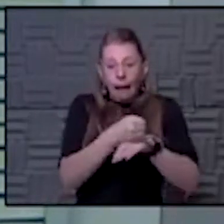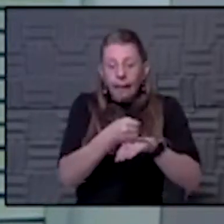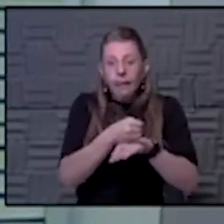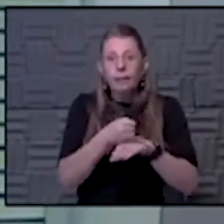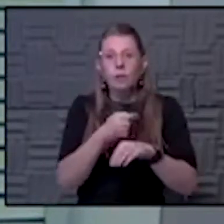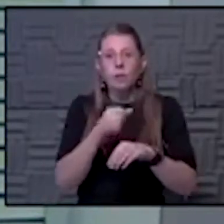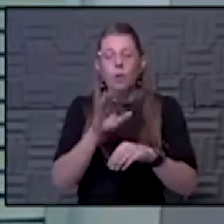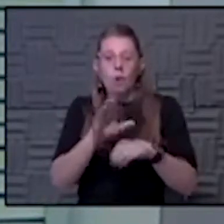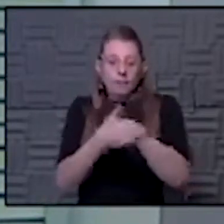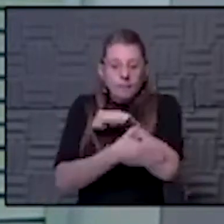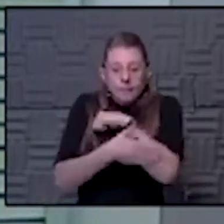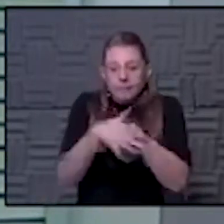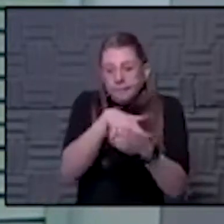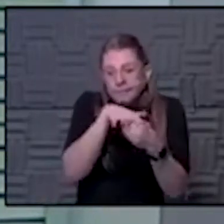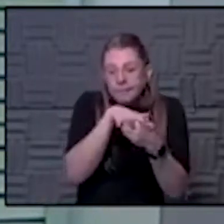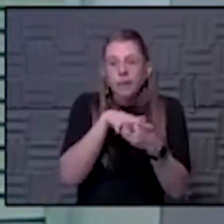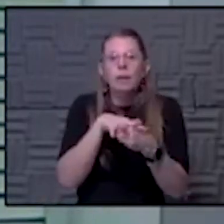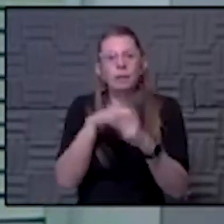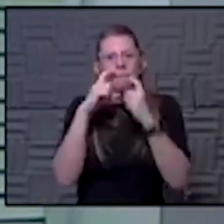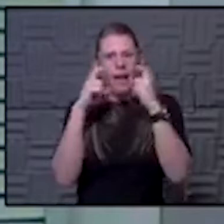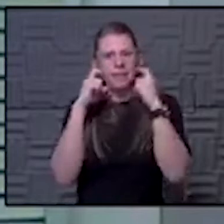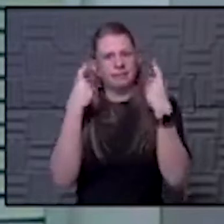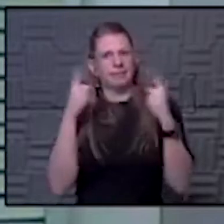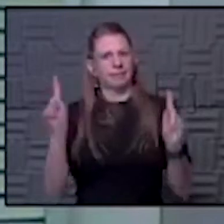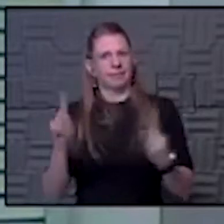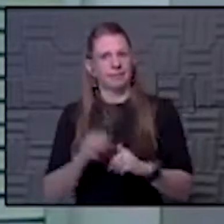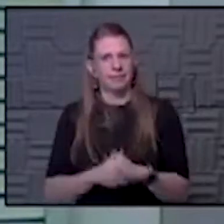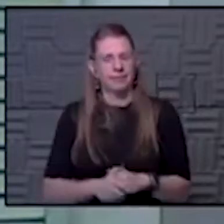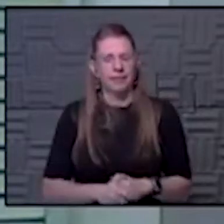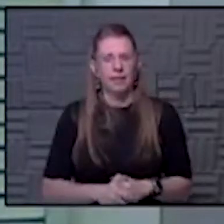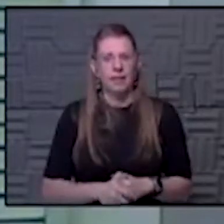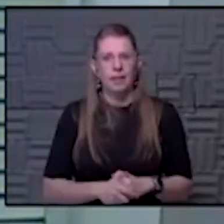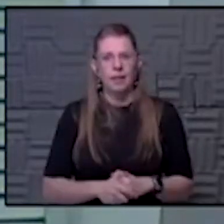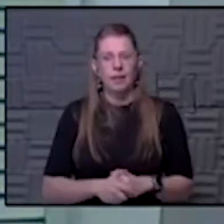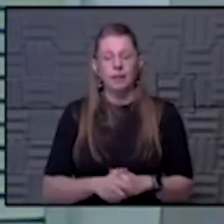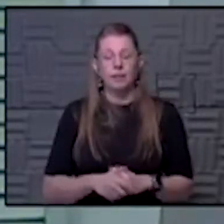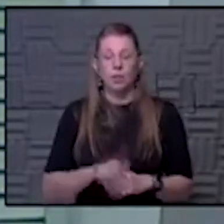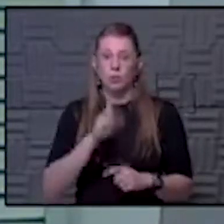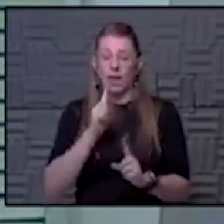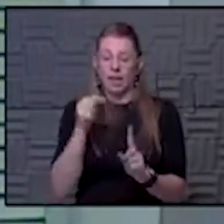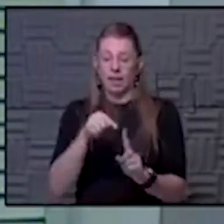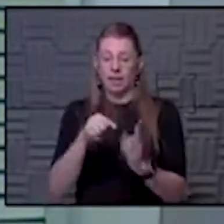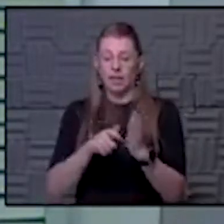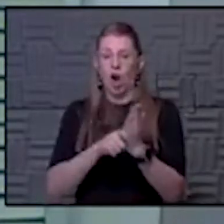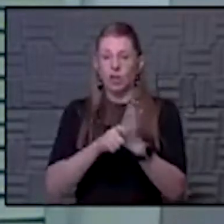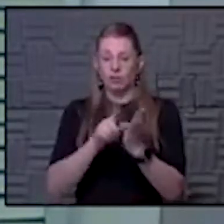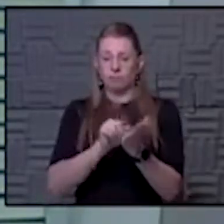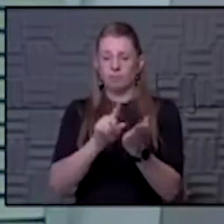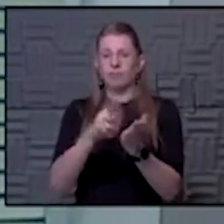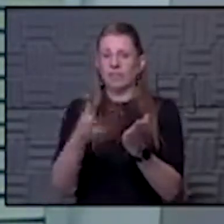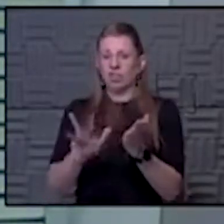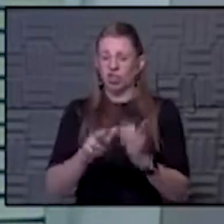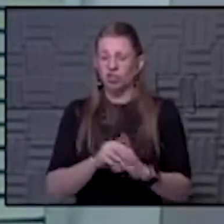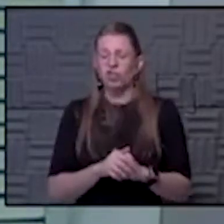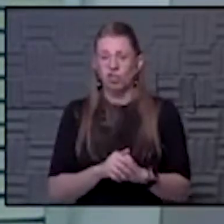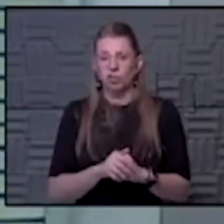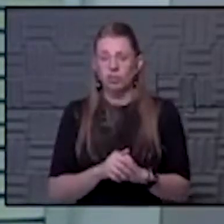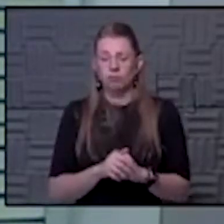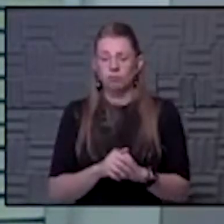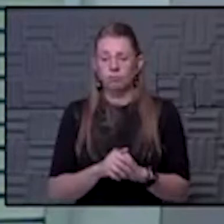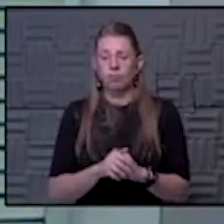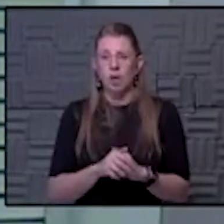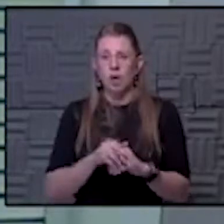area. Masks work. As a matter of fact, this article that we published has been widely